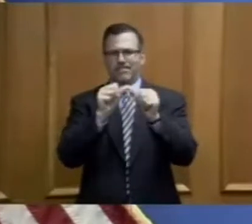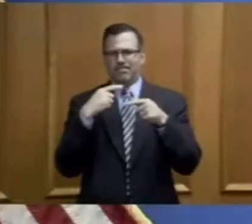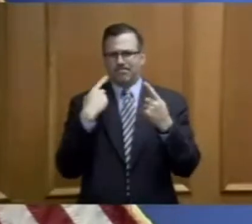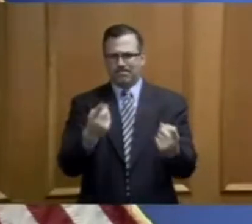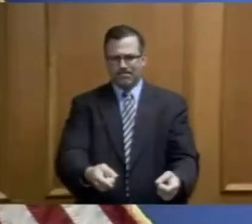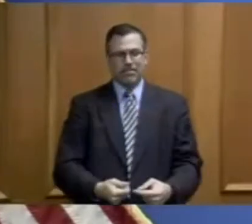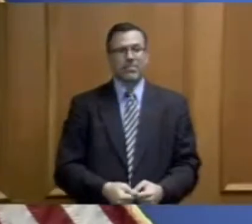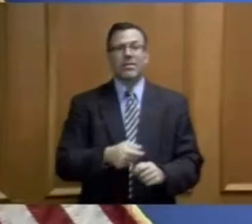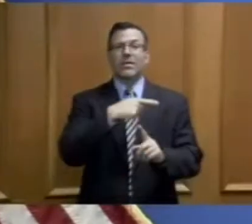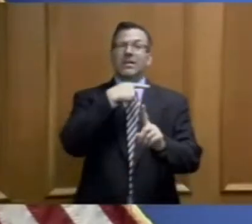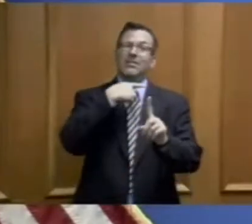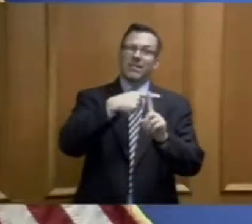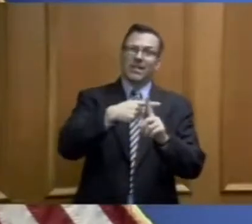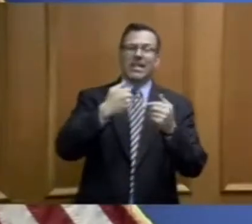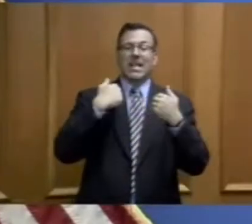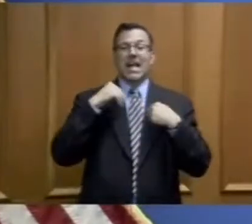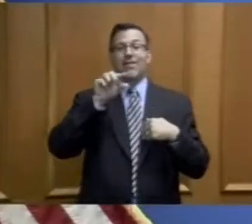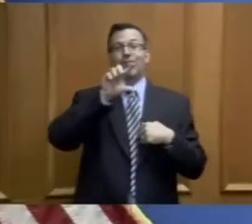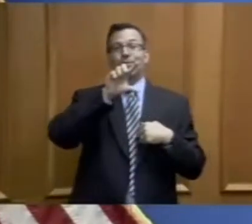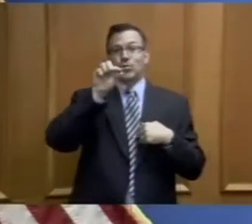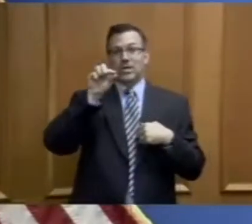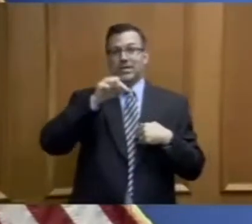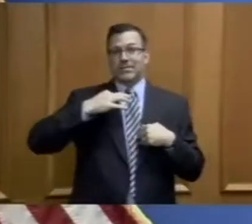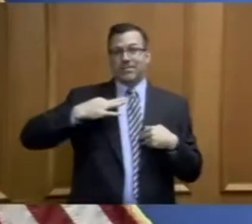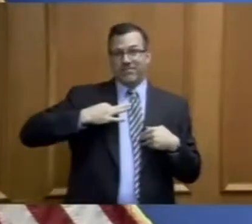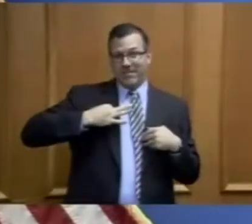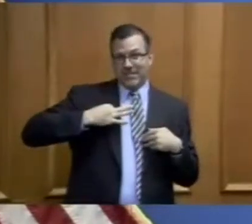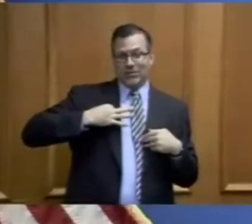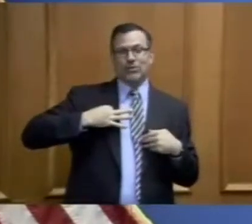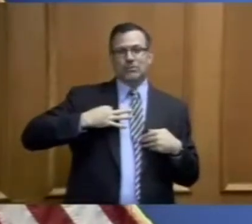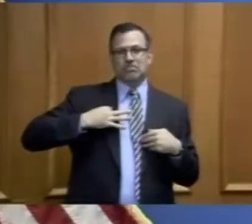20 volunteers who have faithfully and